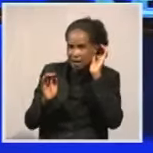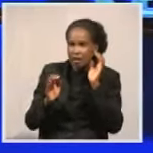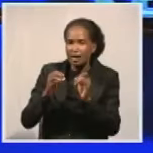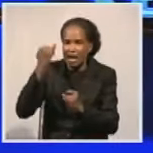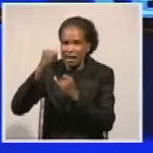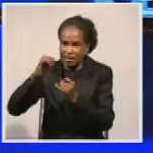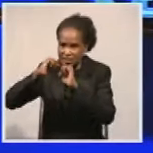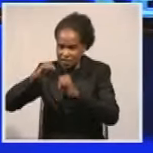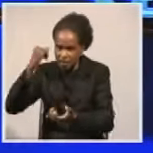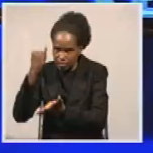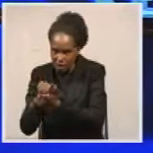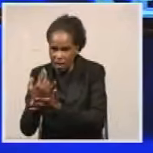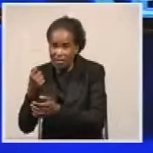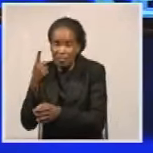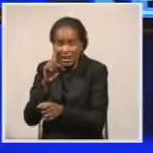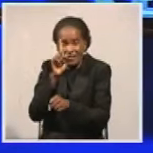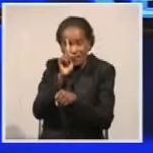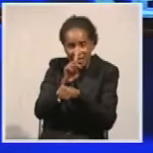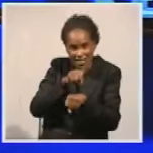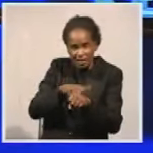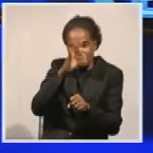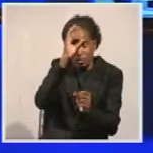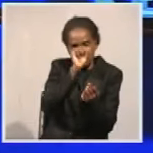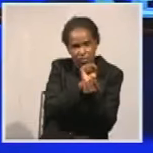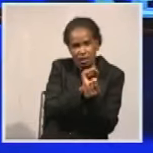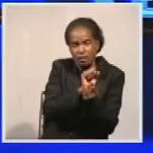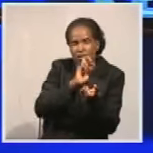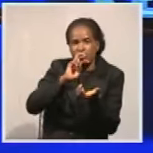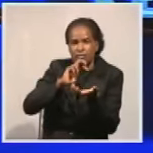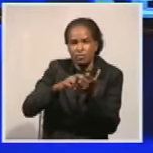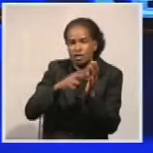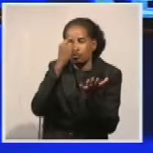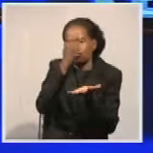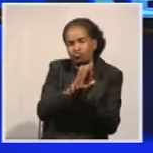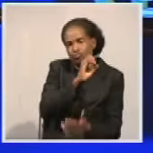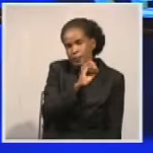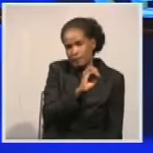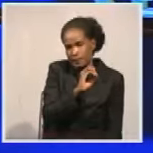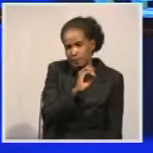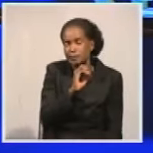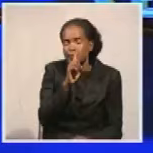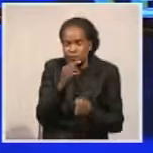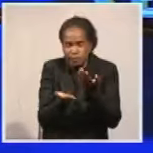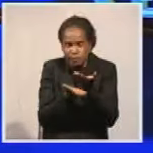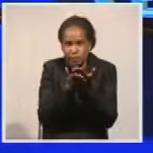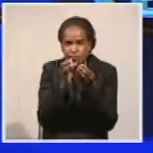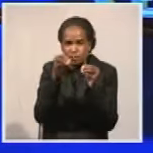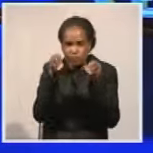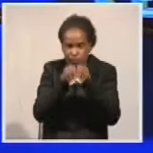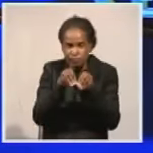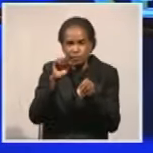part of the SWAPO constitution, draft constitution, because what made